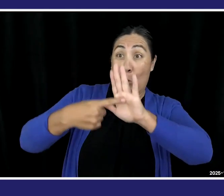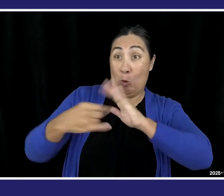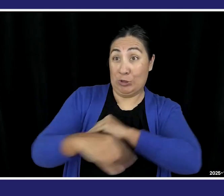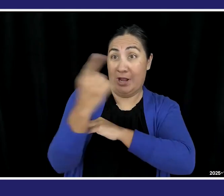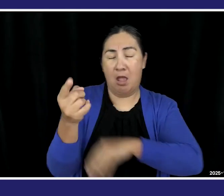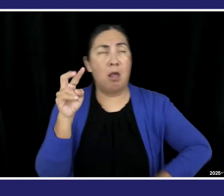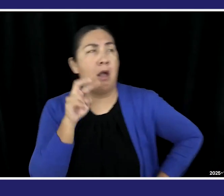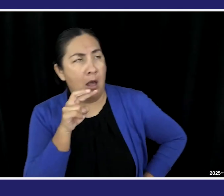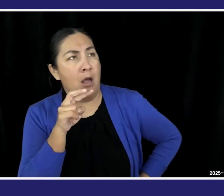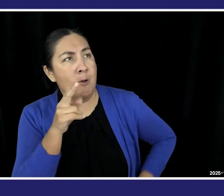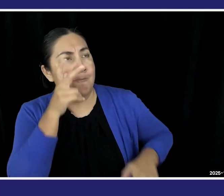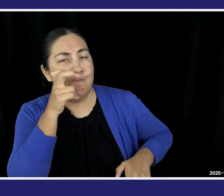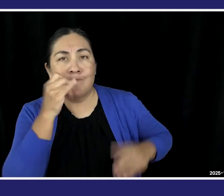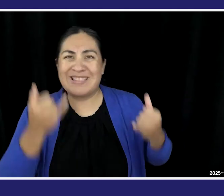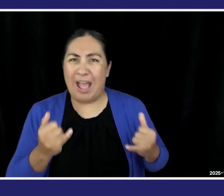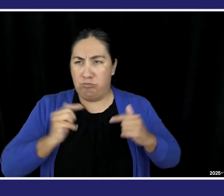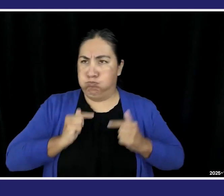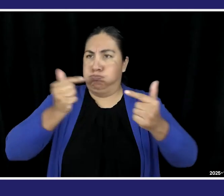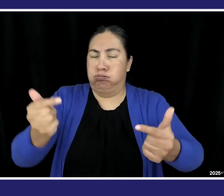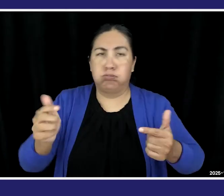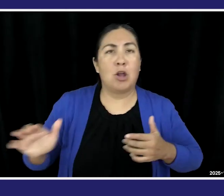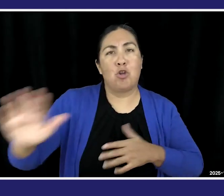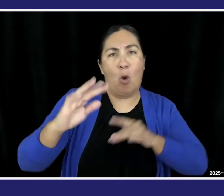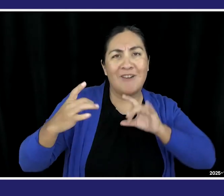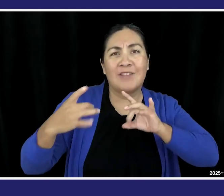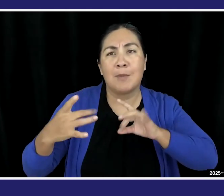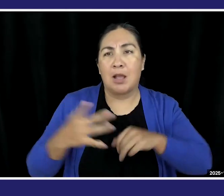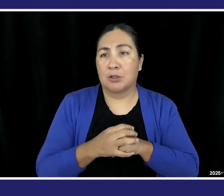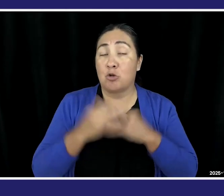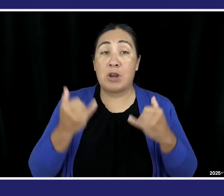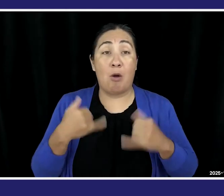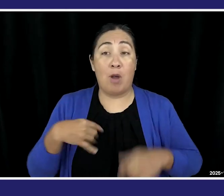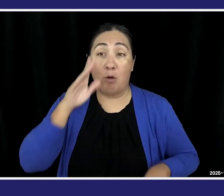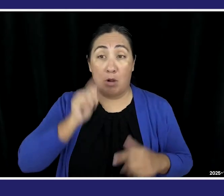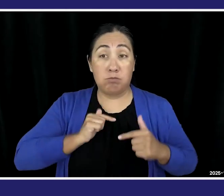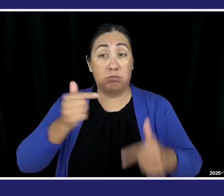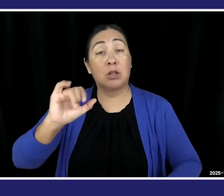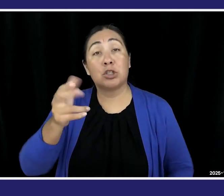Bell from CSUS to walk us through facilitation of public comment.